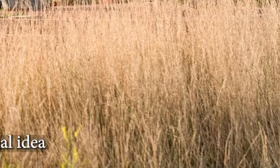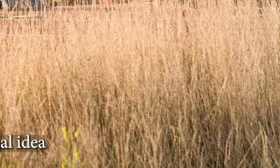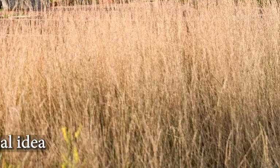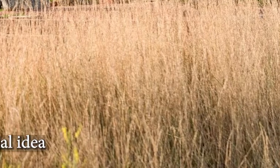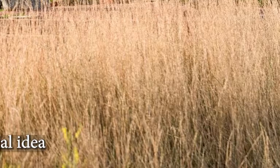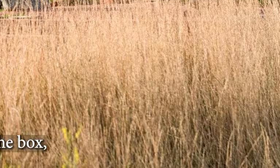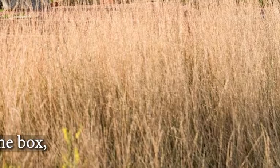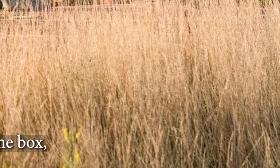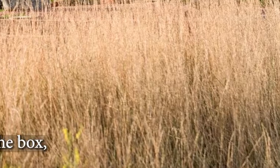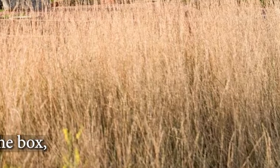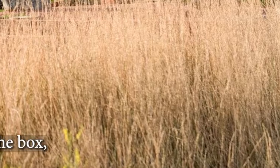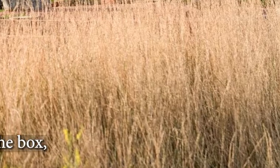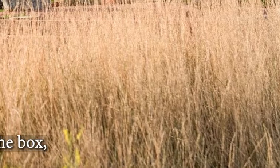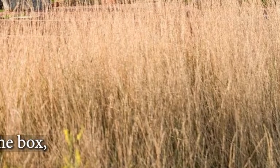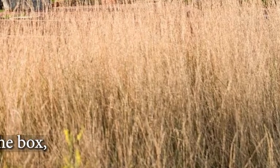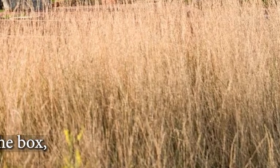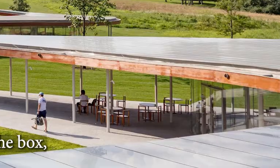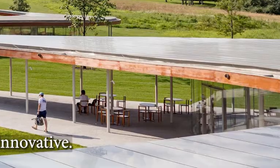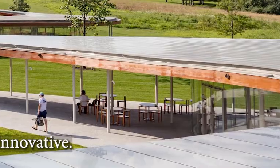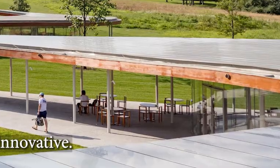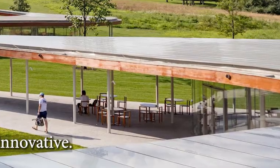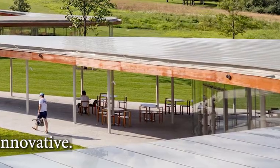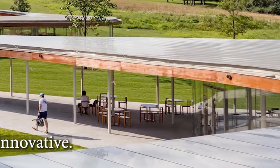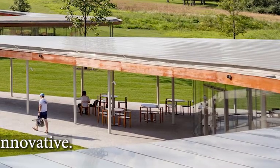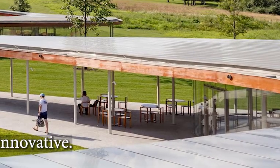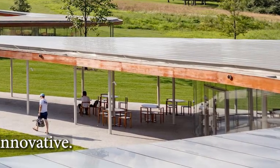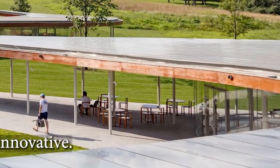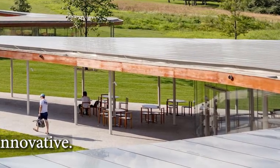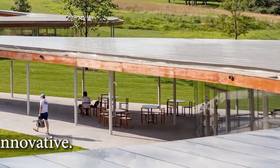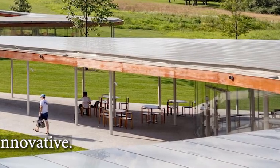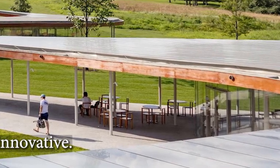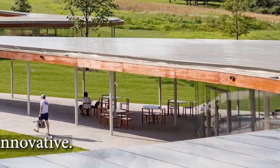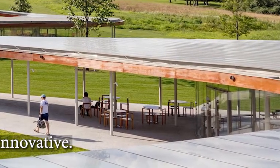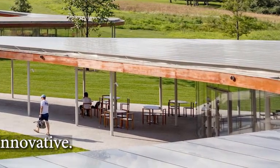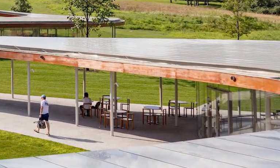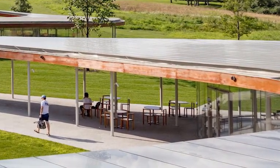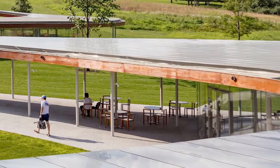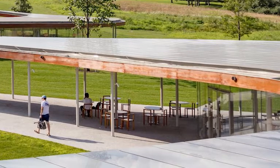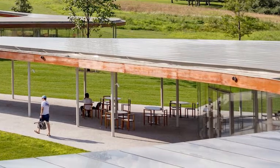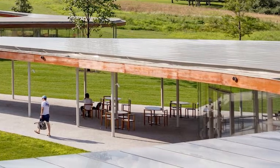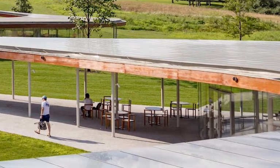initial idea was really to think out of the box and kind of create something innovative.